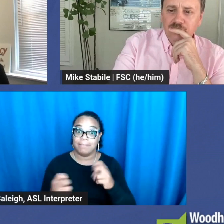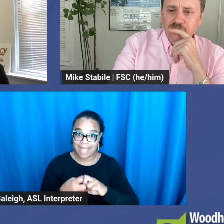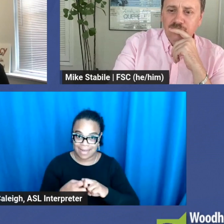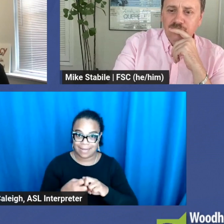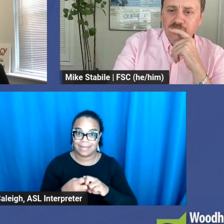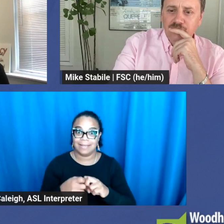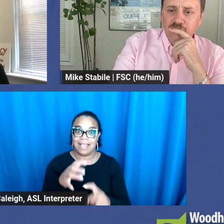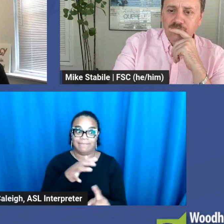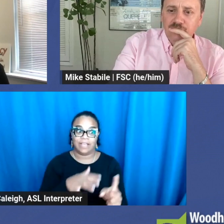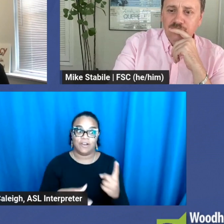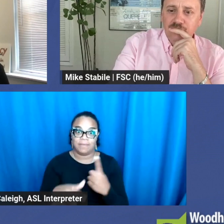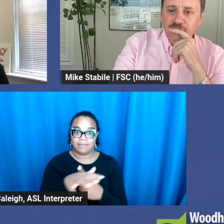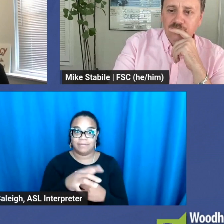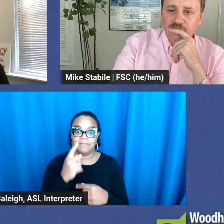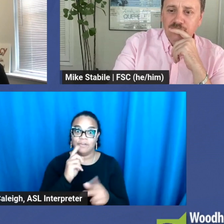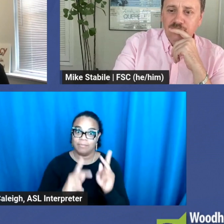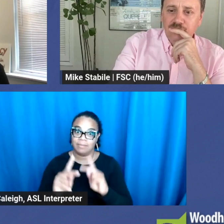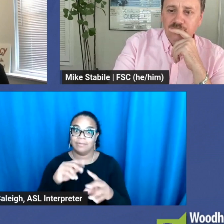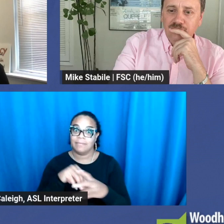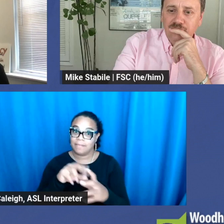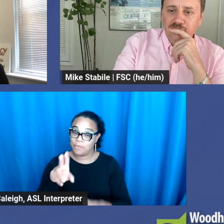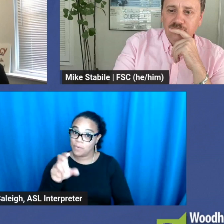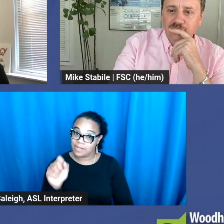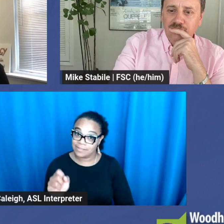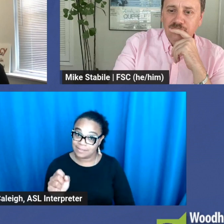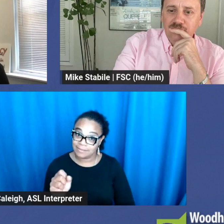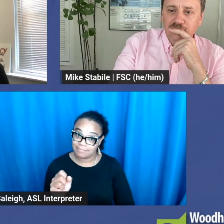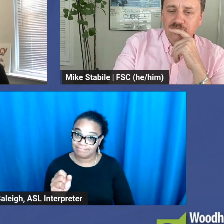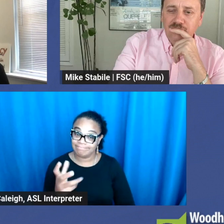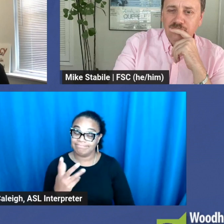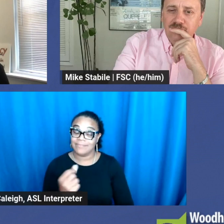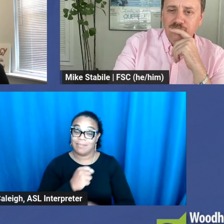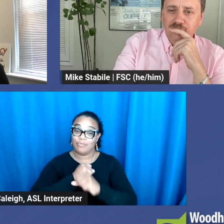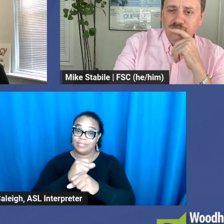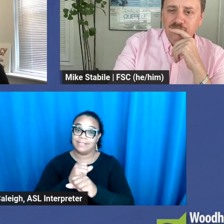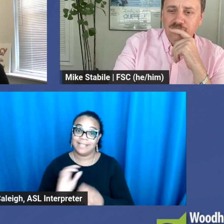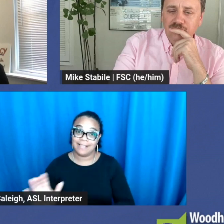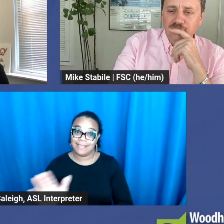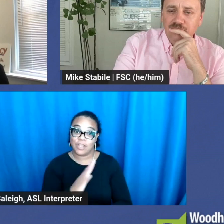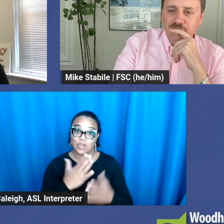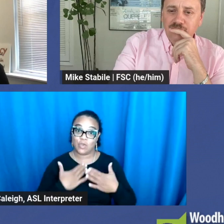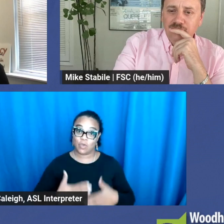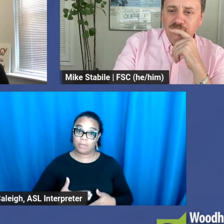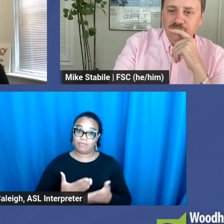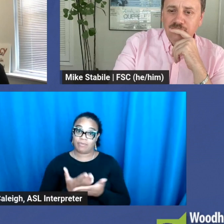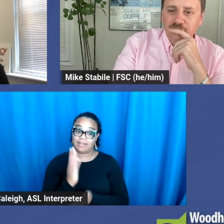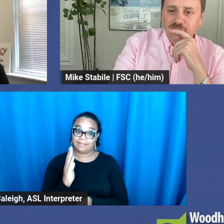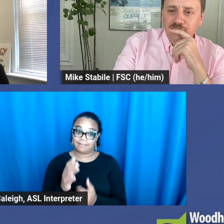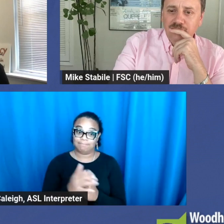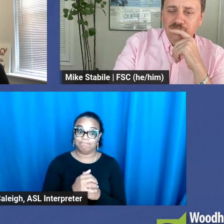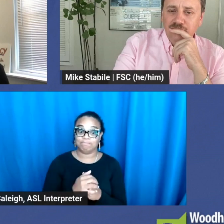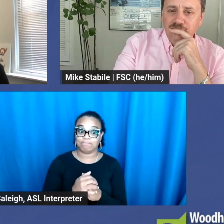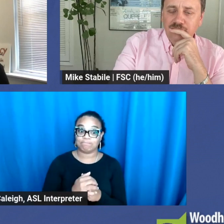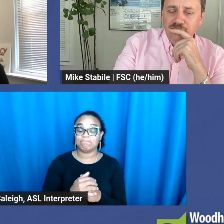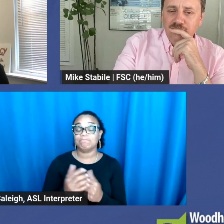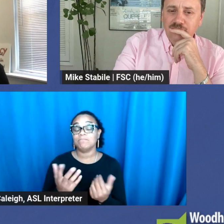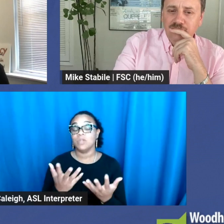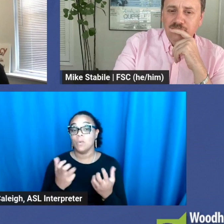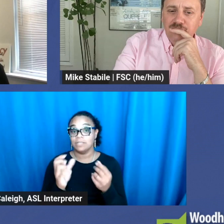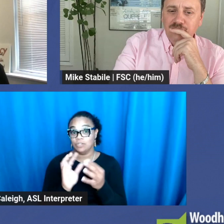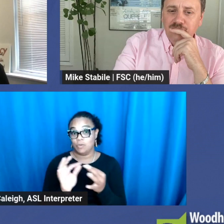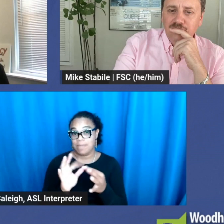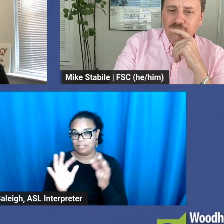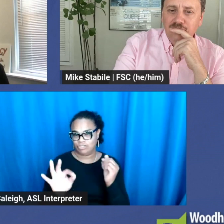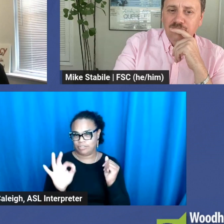environment for people in the United States and the protection of their human rights. So I want to just mention that when